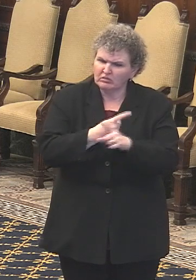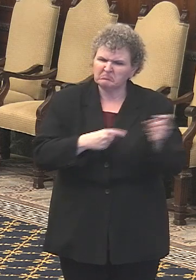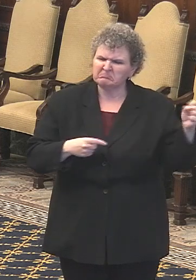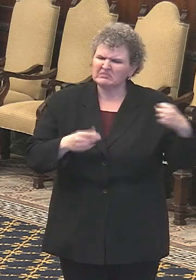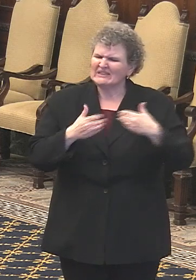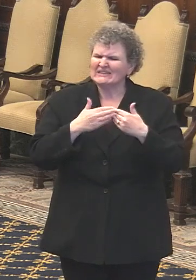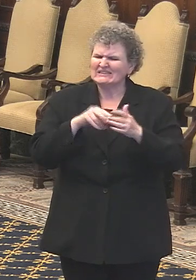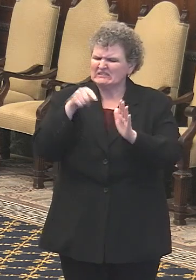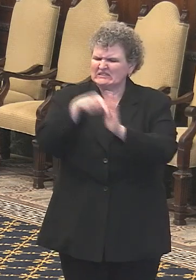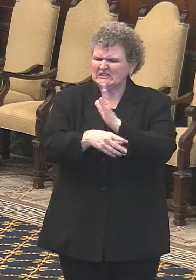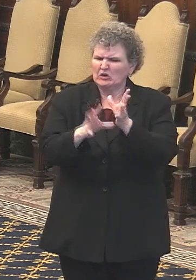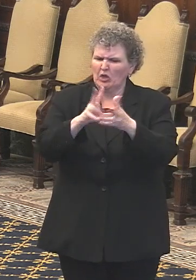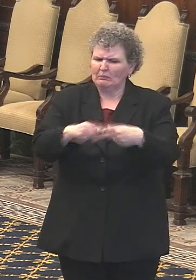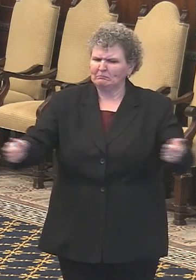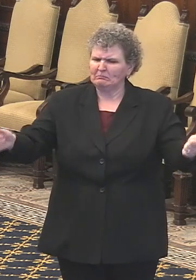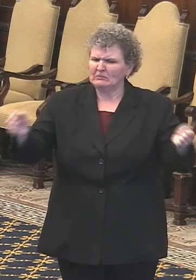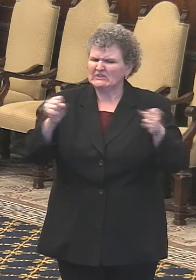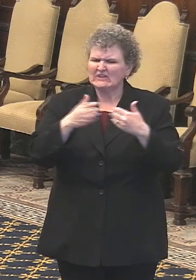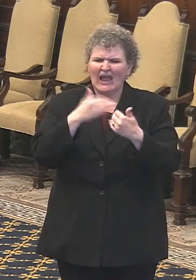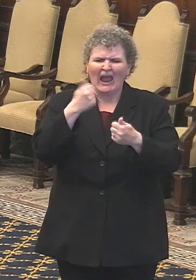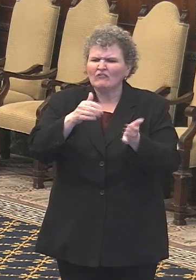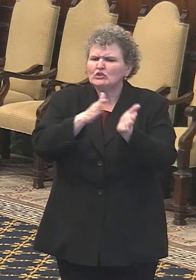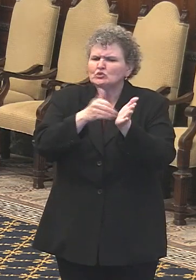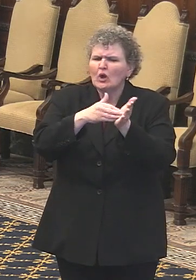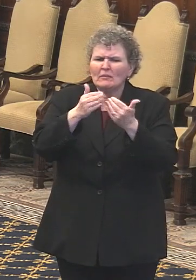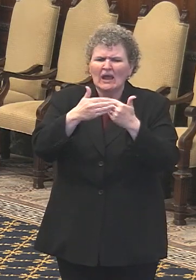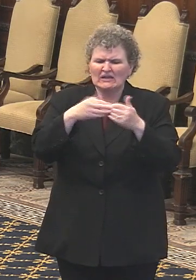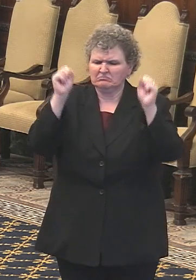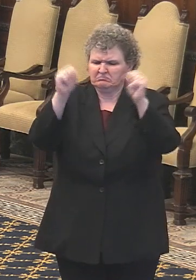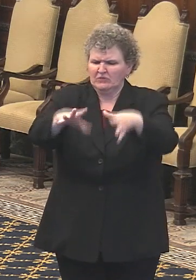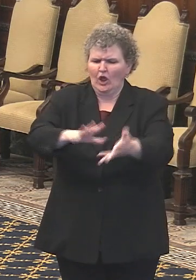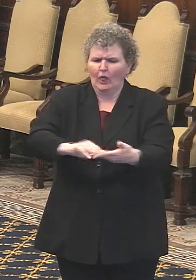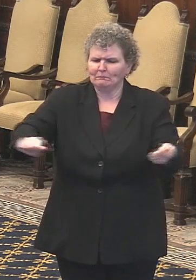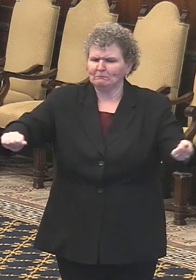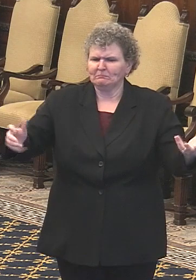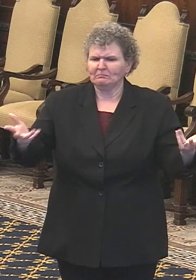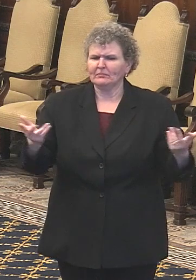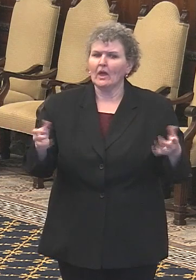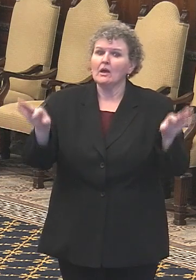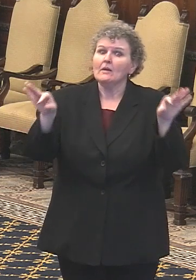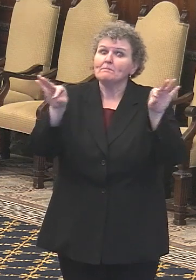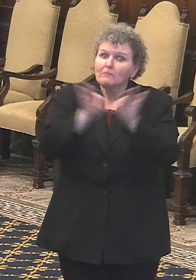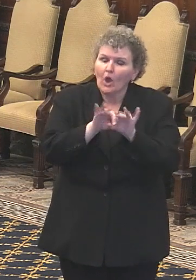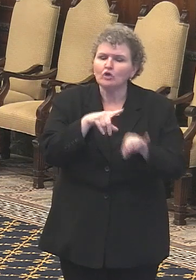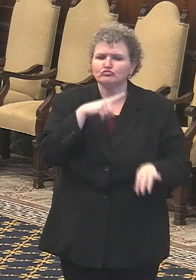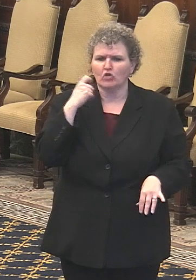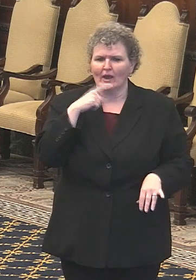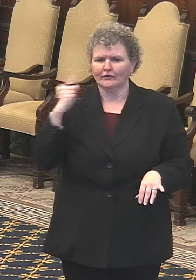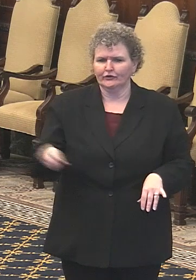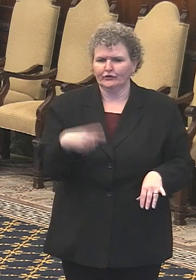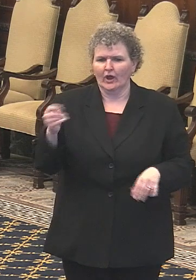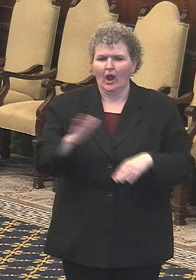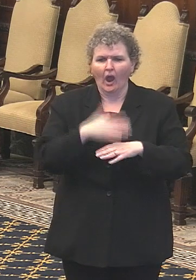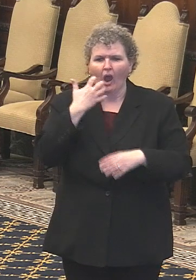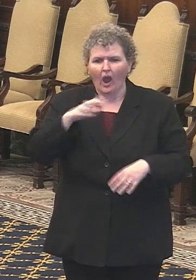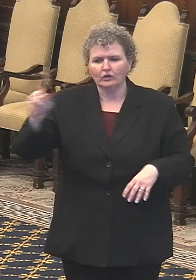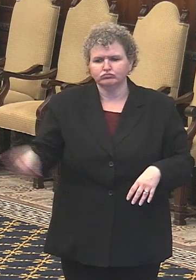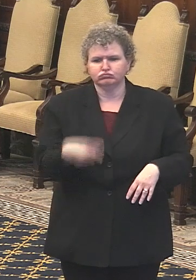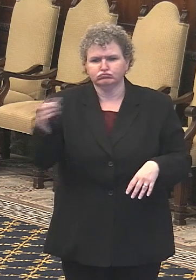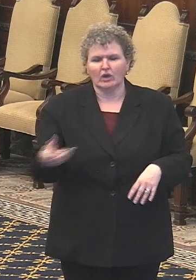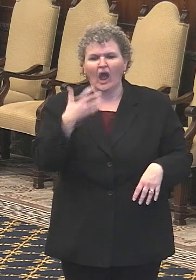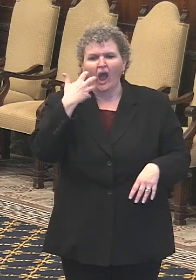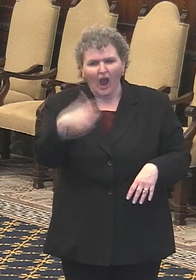particular detergent to use, just a regular detergent. Be good to dry it in a dryer and make sure it's hot. That heat can also just be doubly sure that you kill the virus,